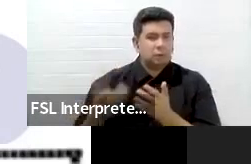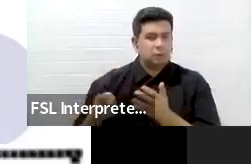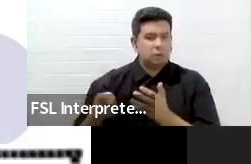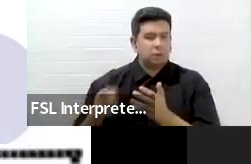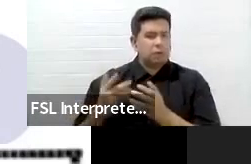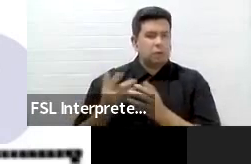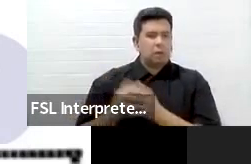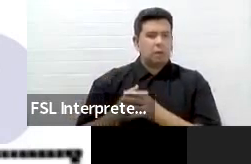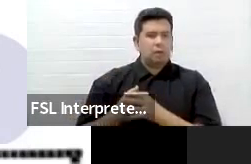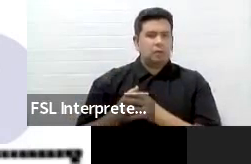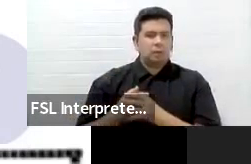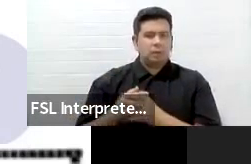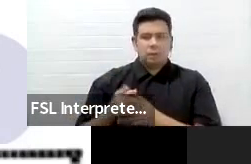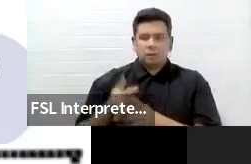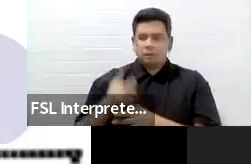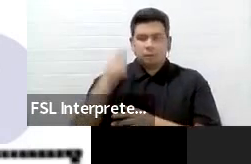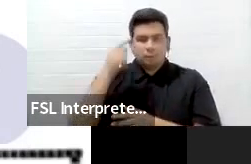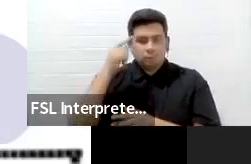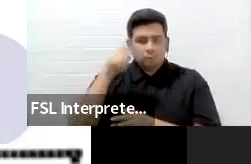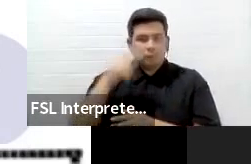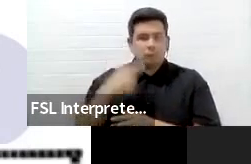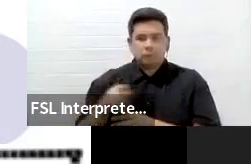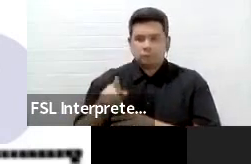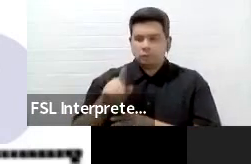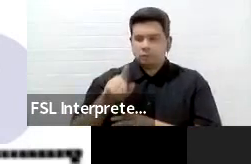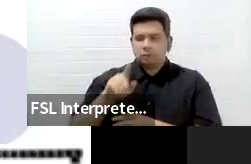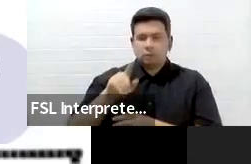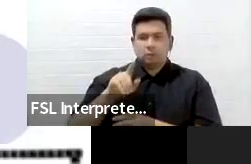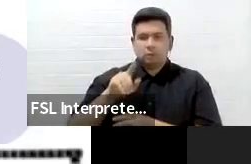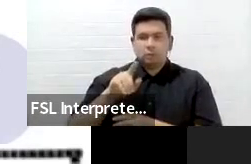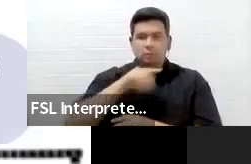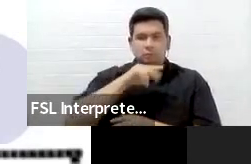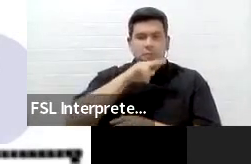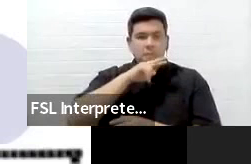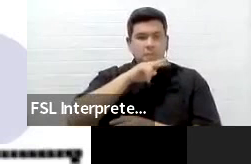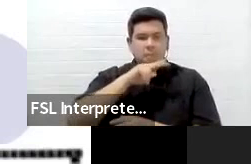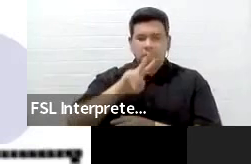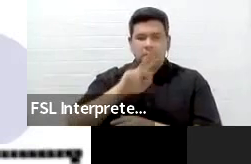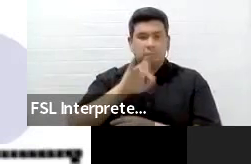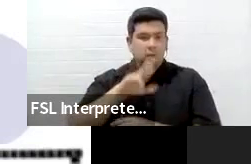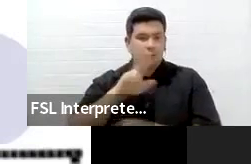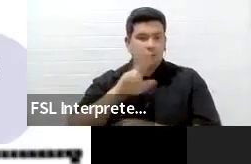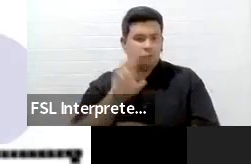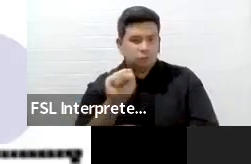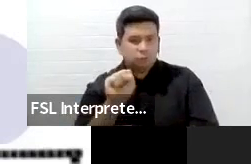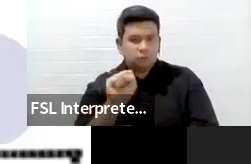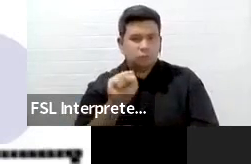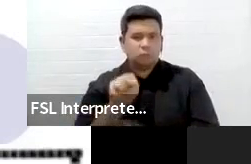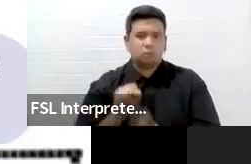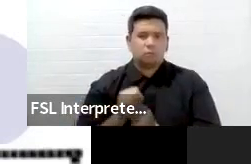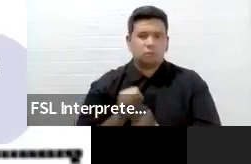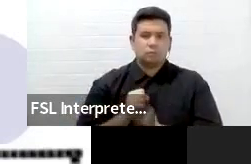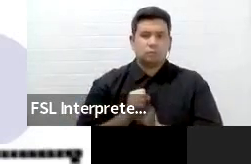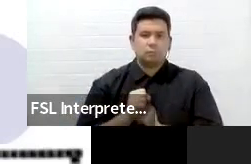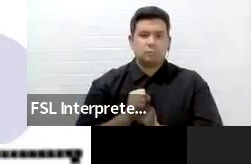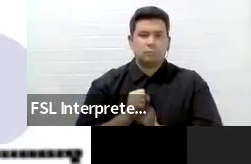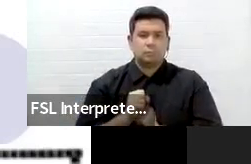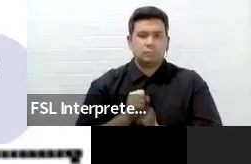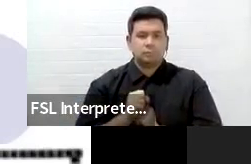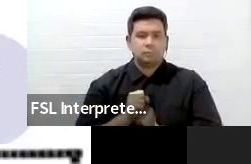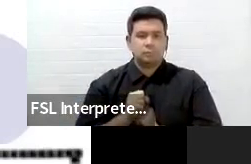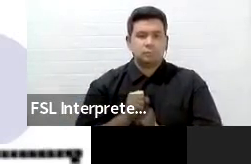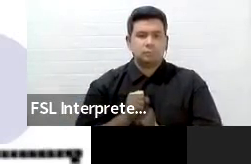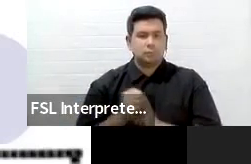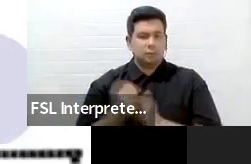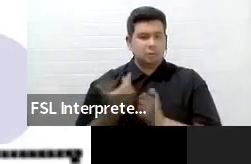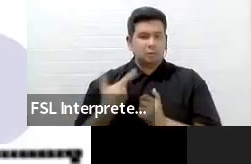that they found out that it's not a bacteria but a virus. So even amongst the general population, they